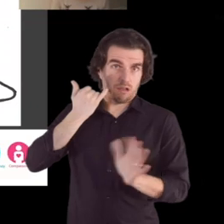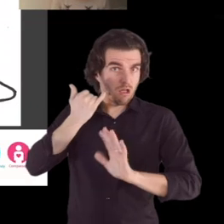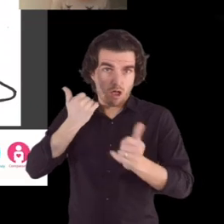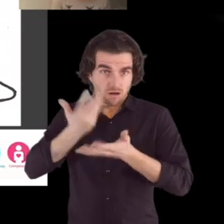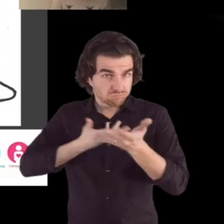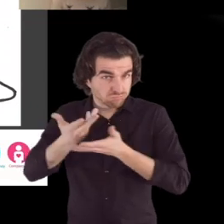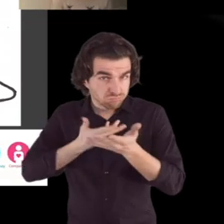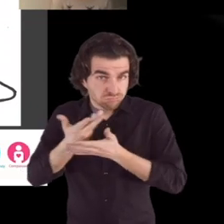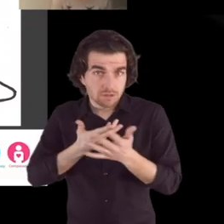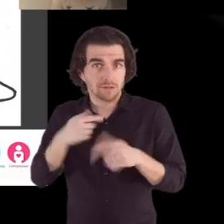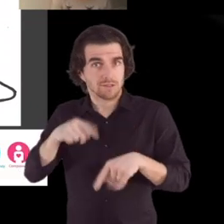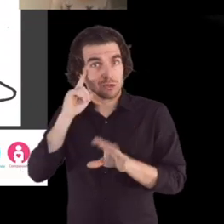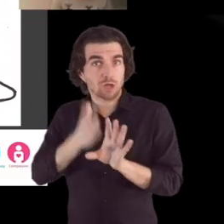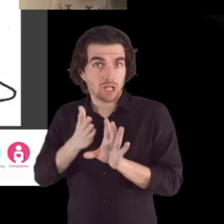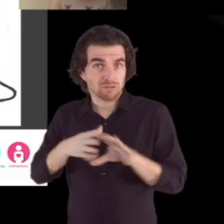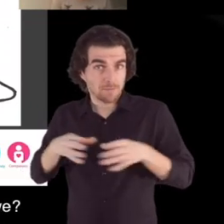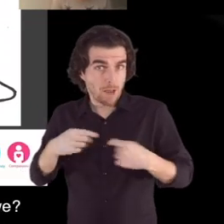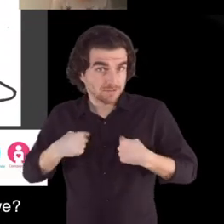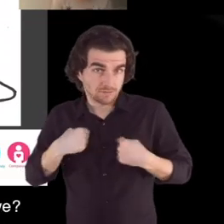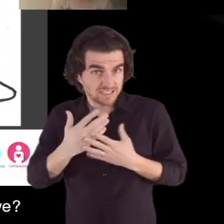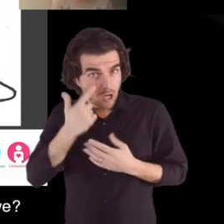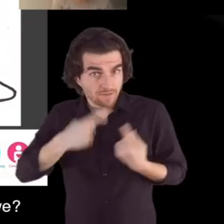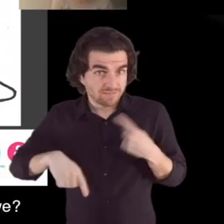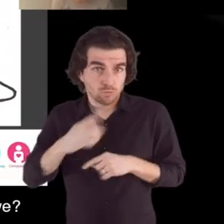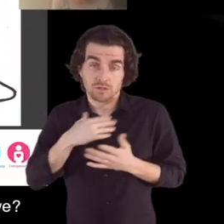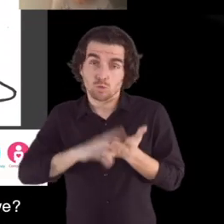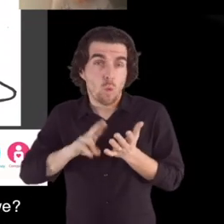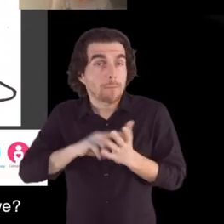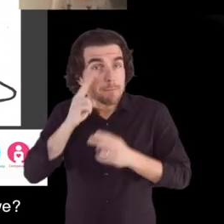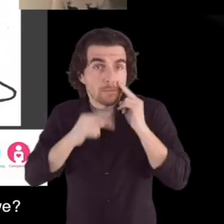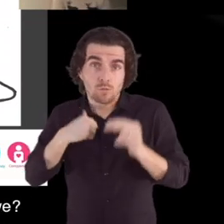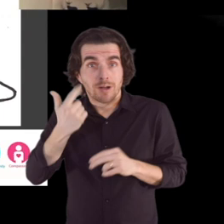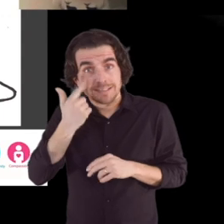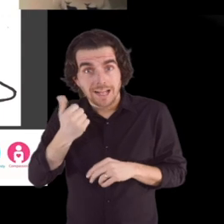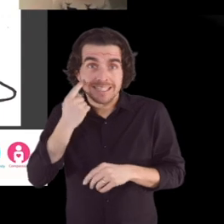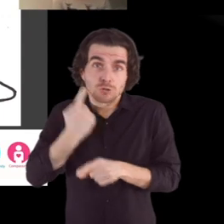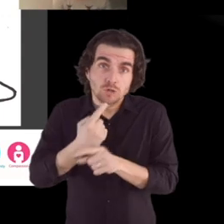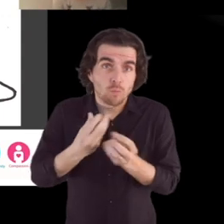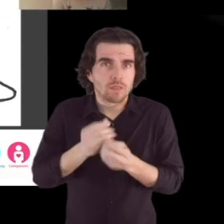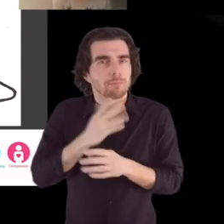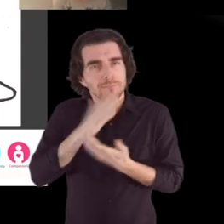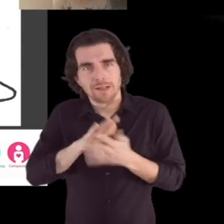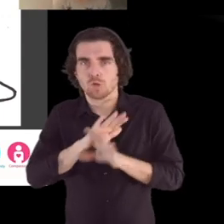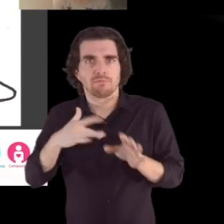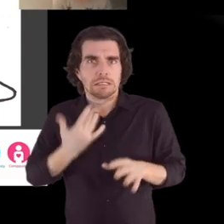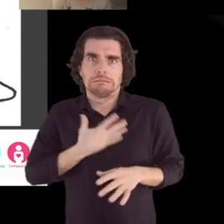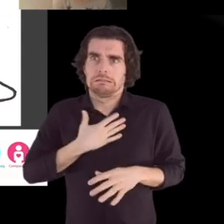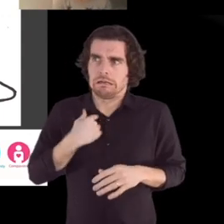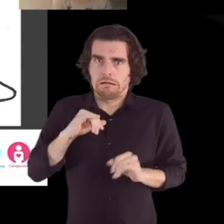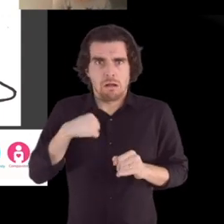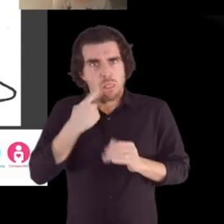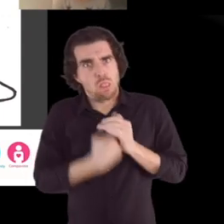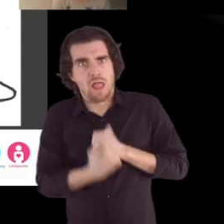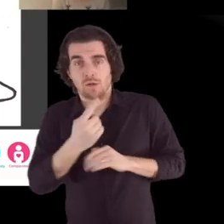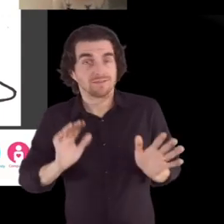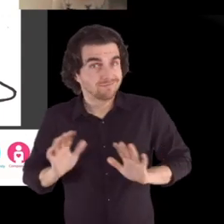it was going to be. And we're all really nice in the psychology department, aren't we? We're all normal people and nice and easy to talk to. So please